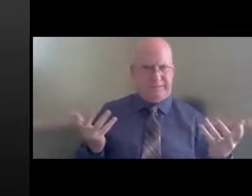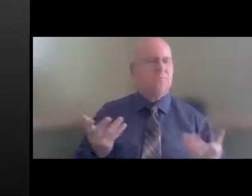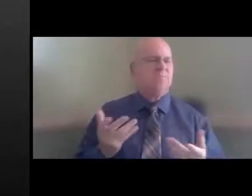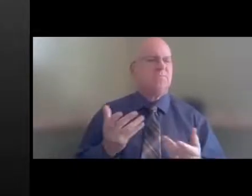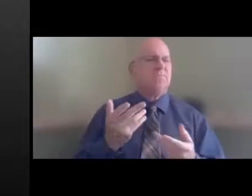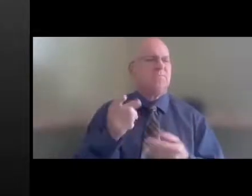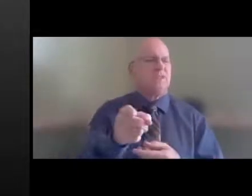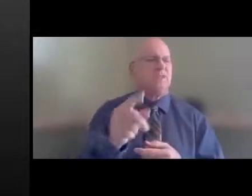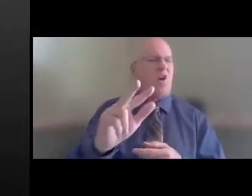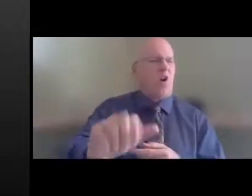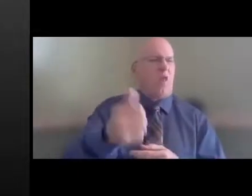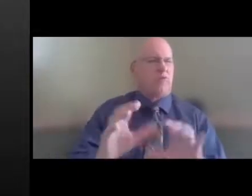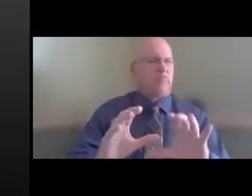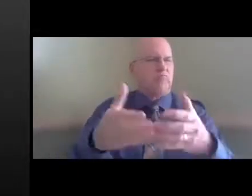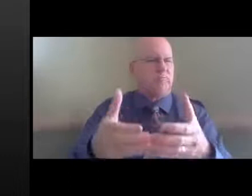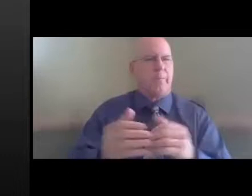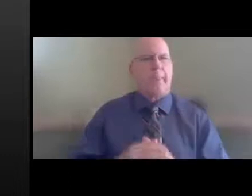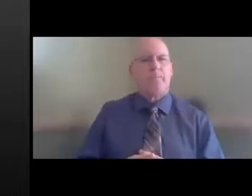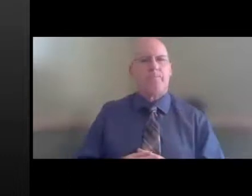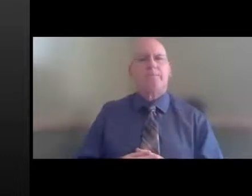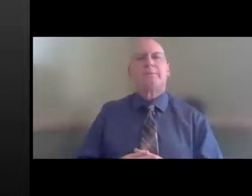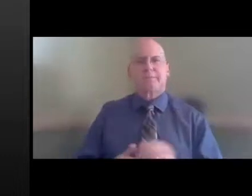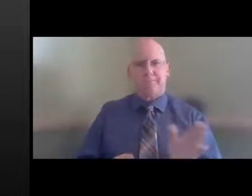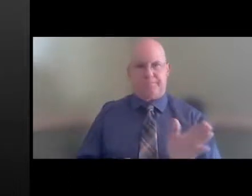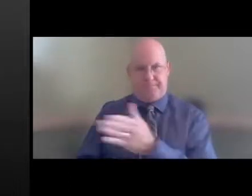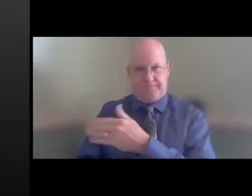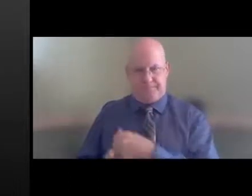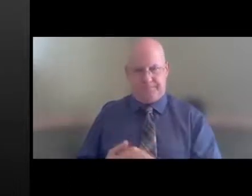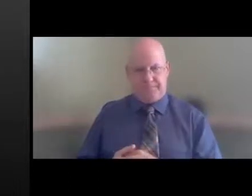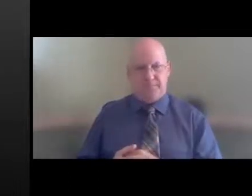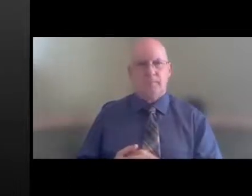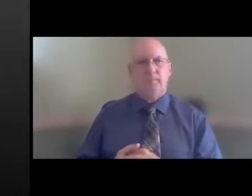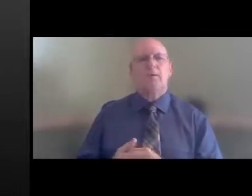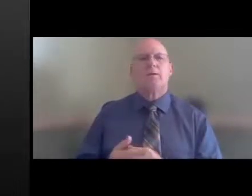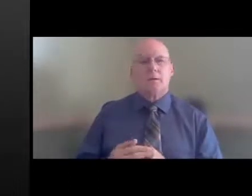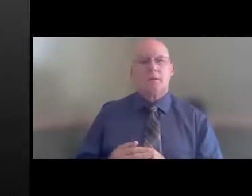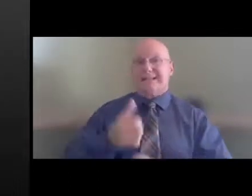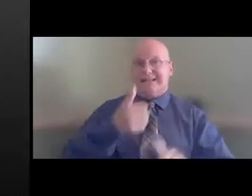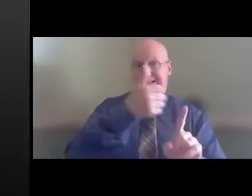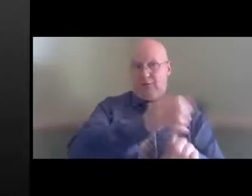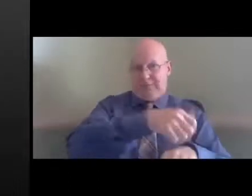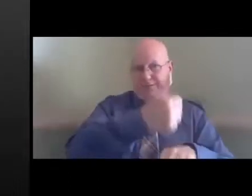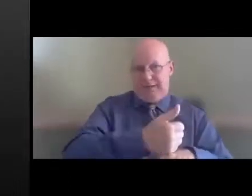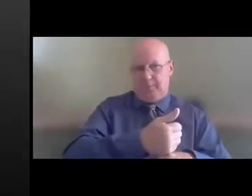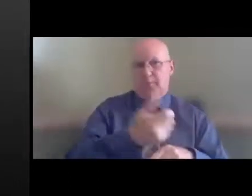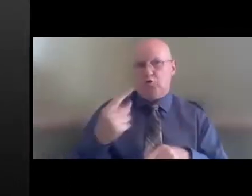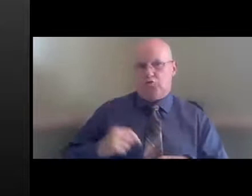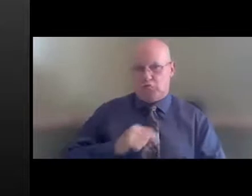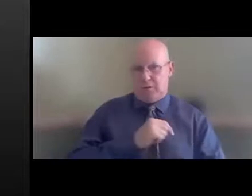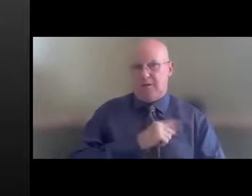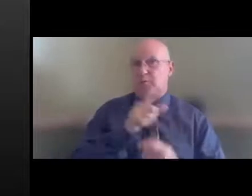other kind of trust, the self-settled trust, these have very specific rules. These trusts must